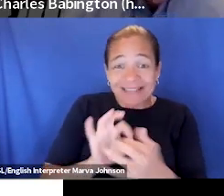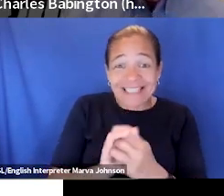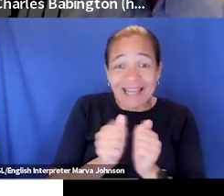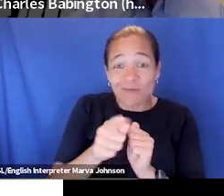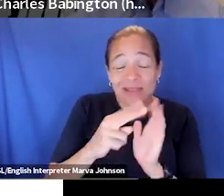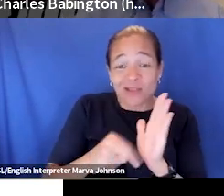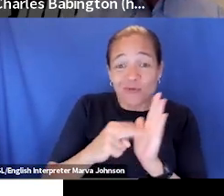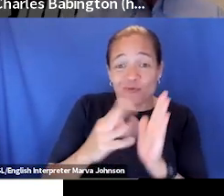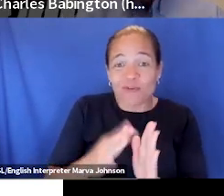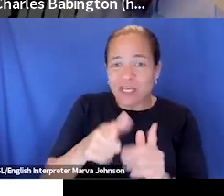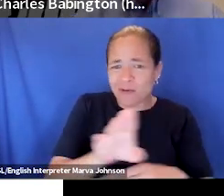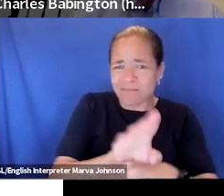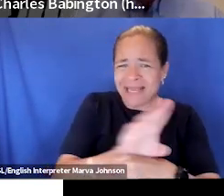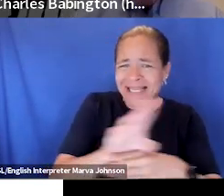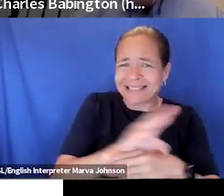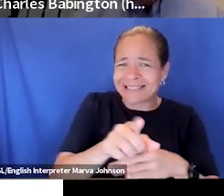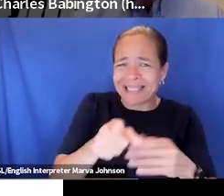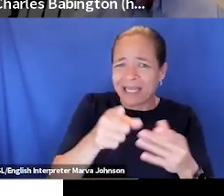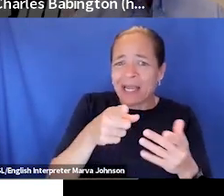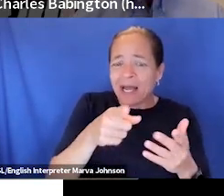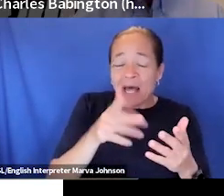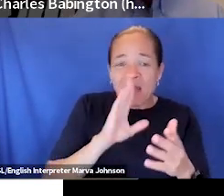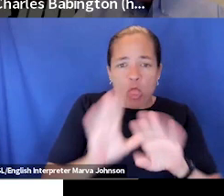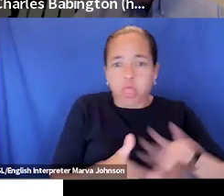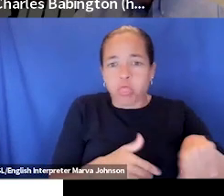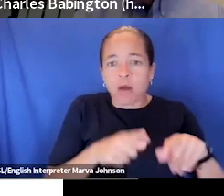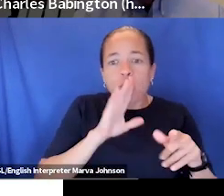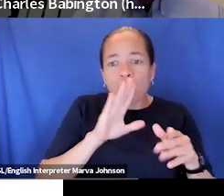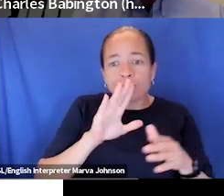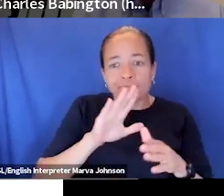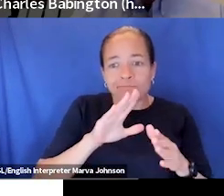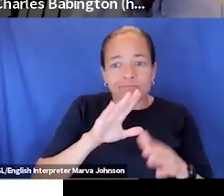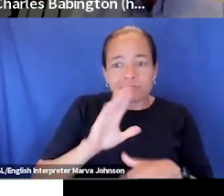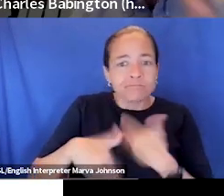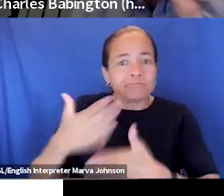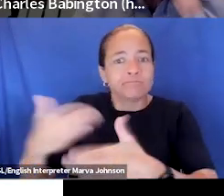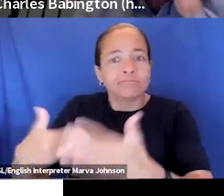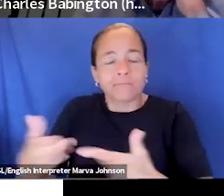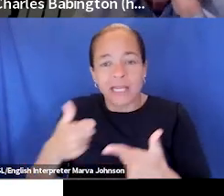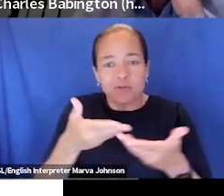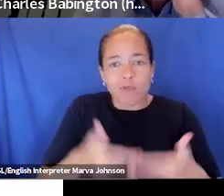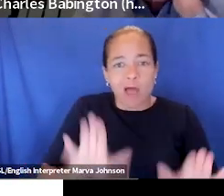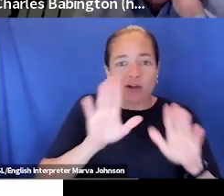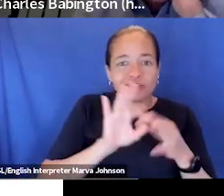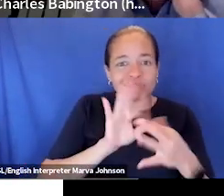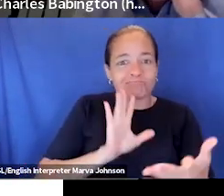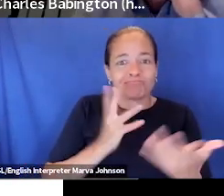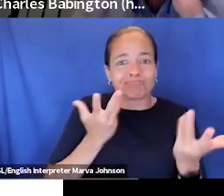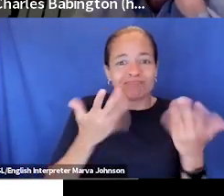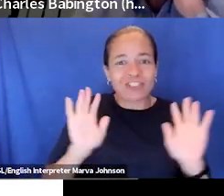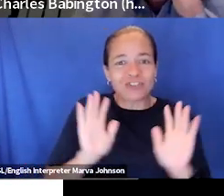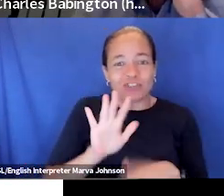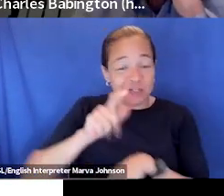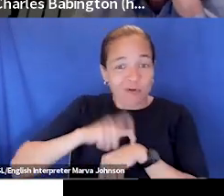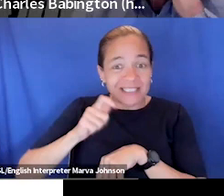too many other things to do, and he or she is just going to move on to something else, and you're going to lose the reader, and then you've lost all your time and effort.